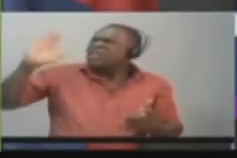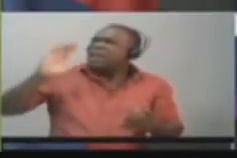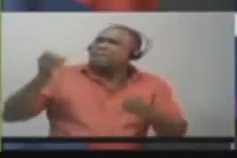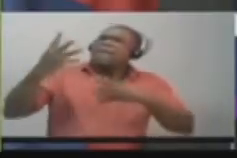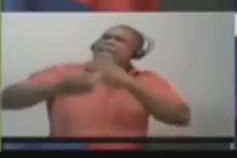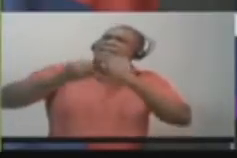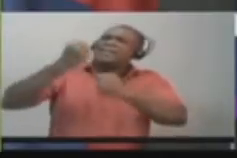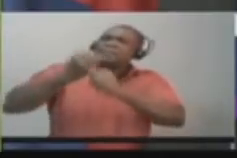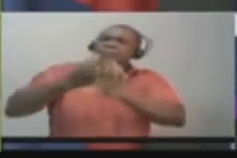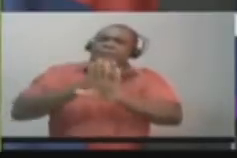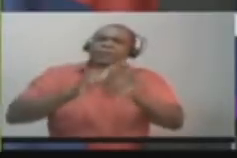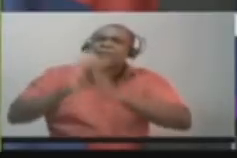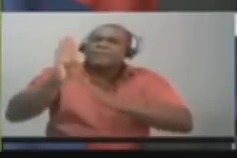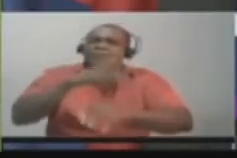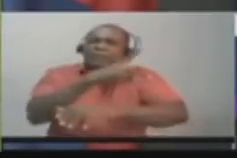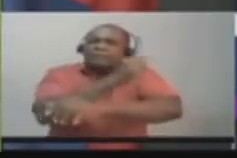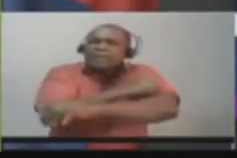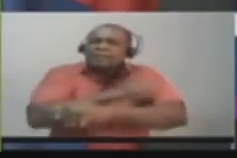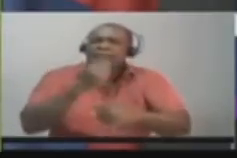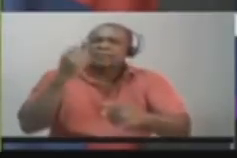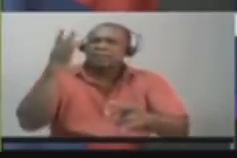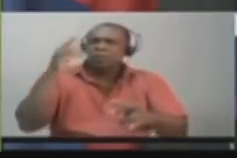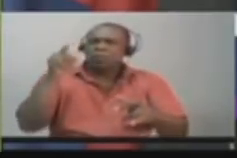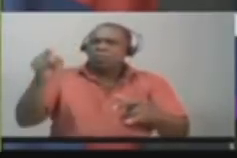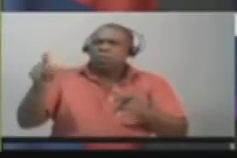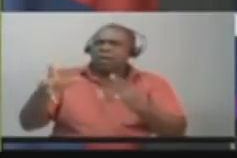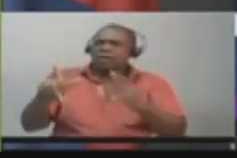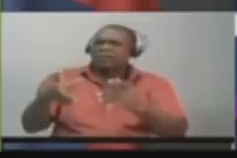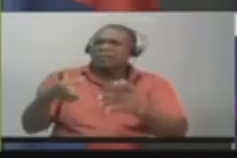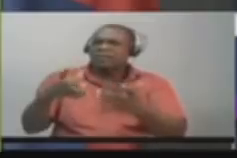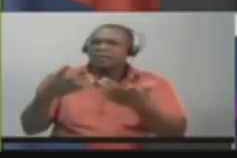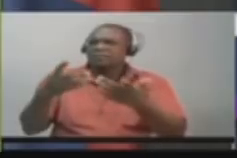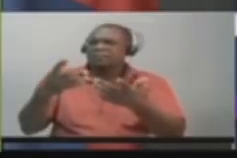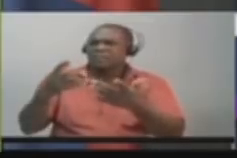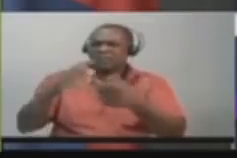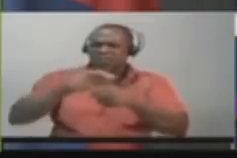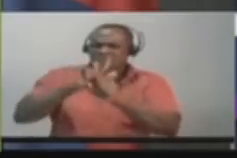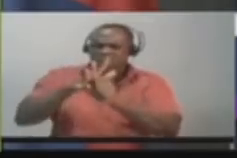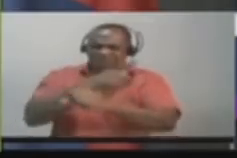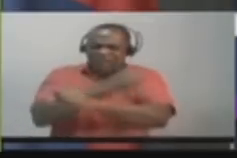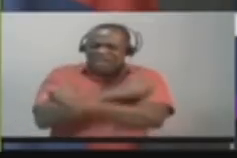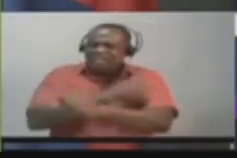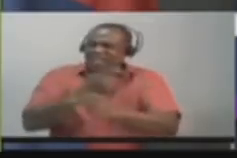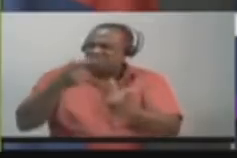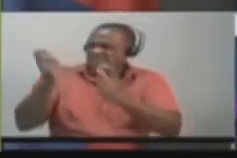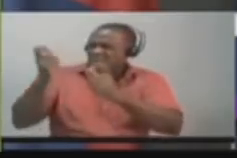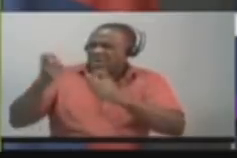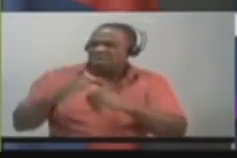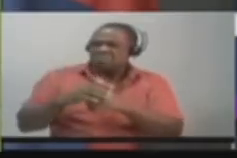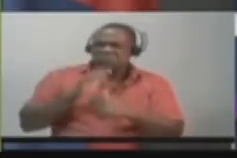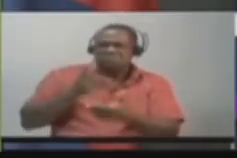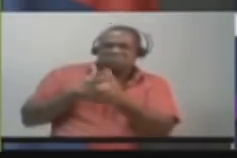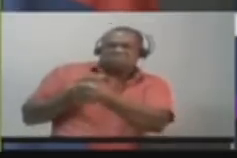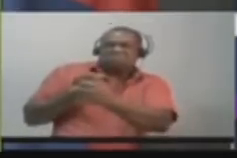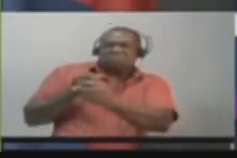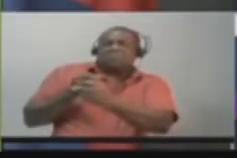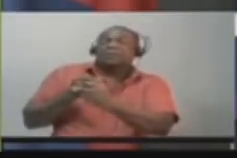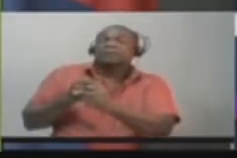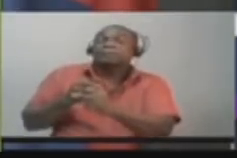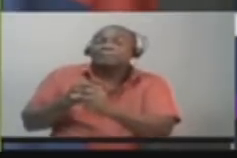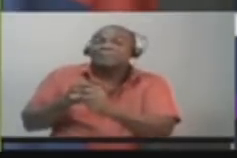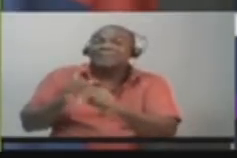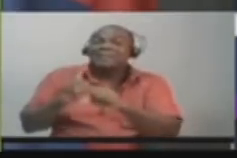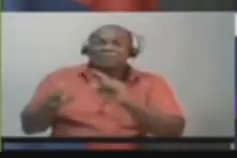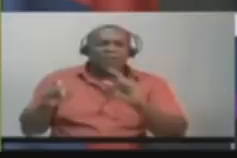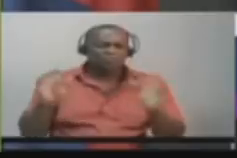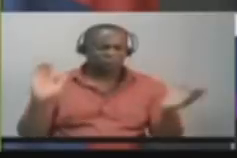Is the logic of that in a pandemic where people were dying, 4 million people have already died, that we were supposed to